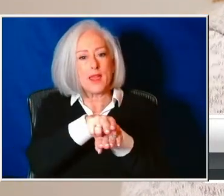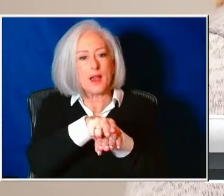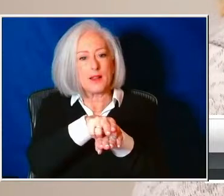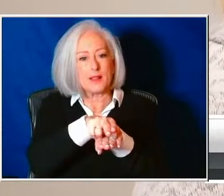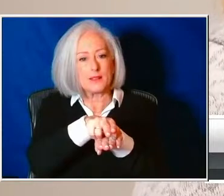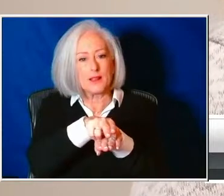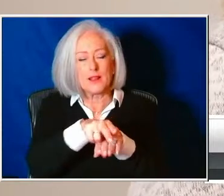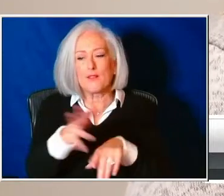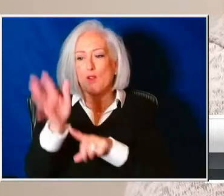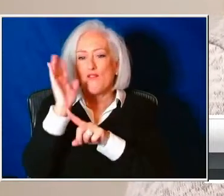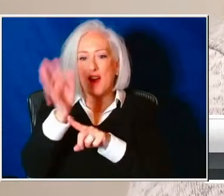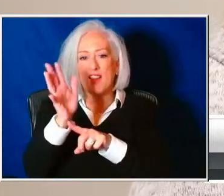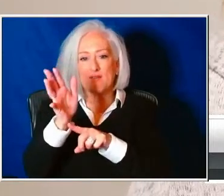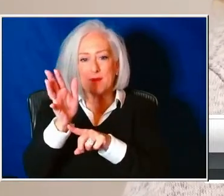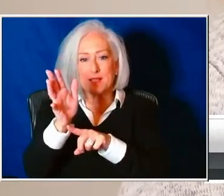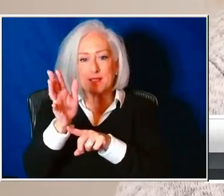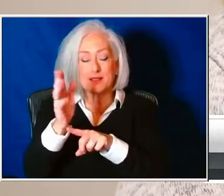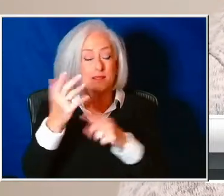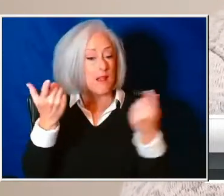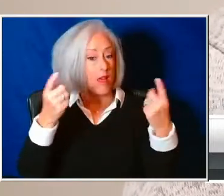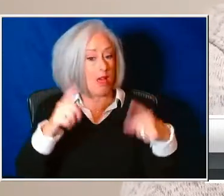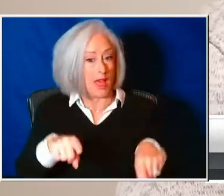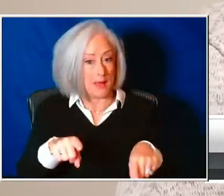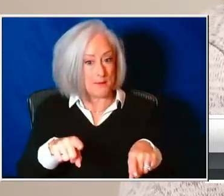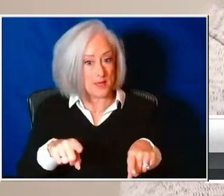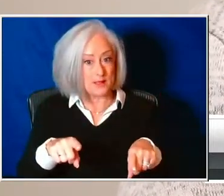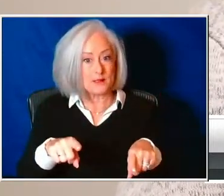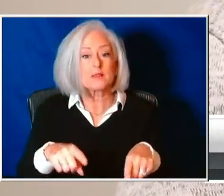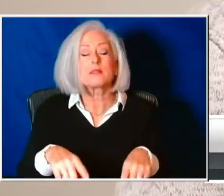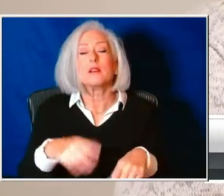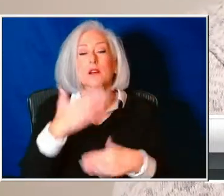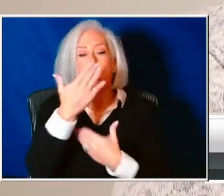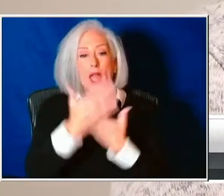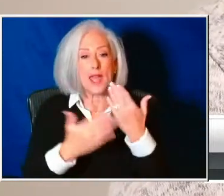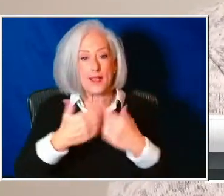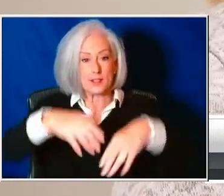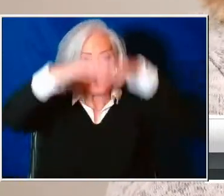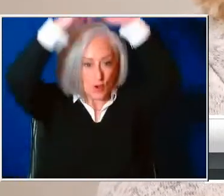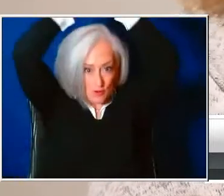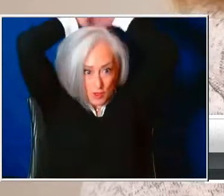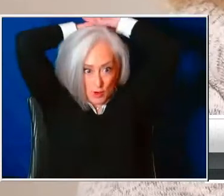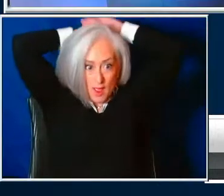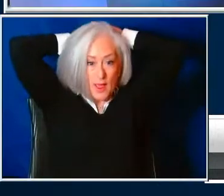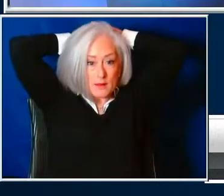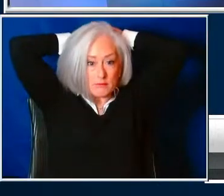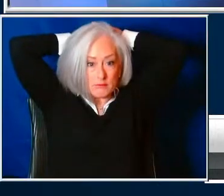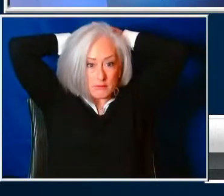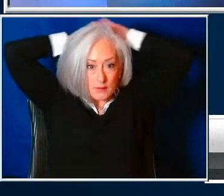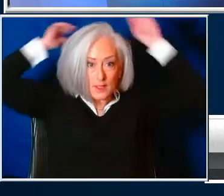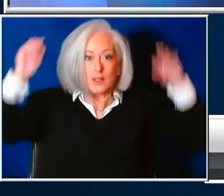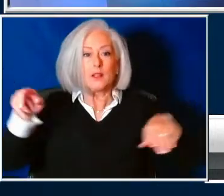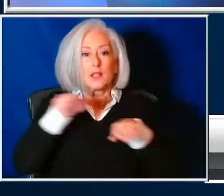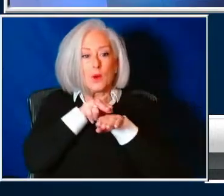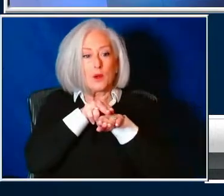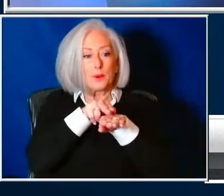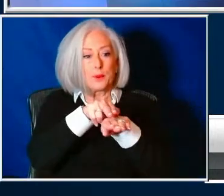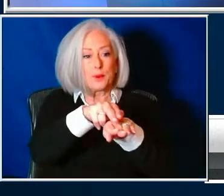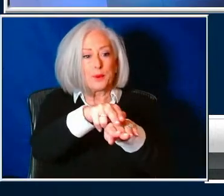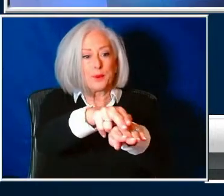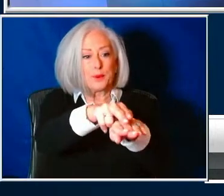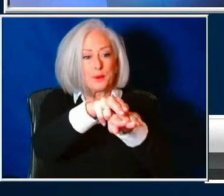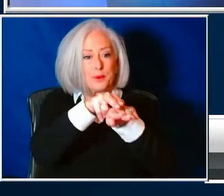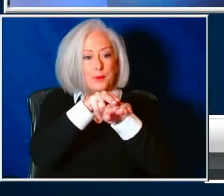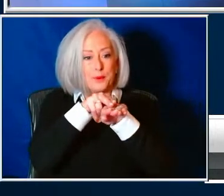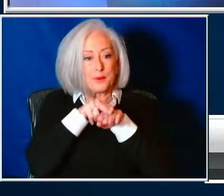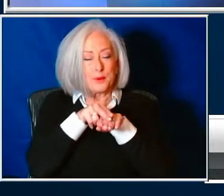arms will go above your head, you'll get some breathing instructions, and in 5 minutes you're done. So let's get started, Jill. You have